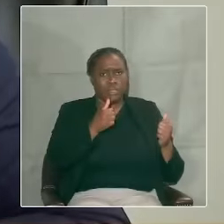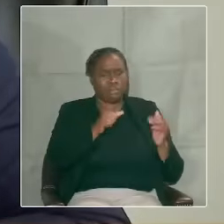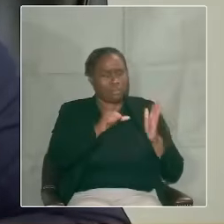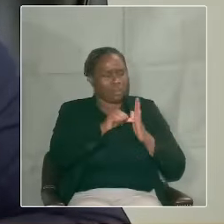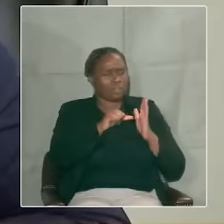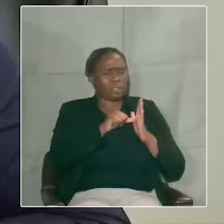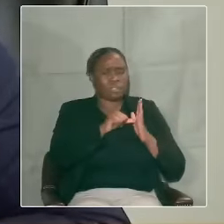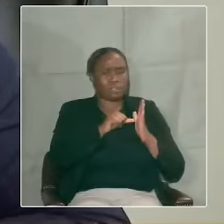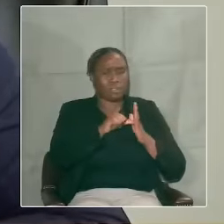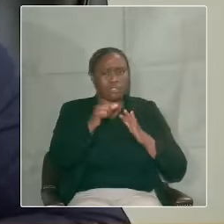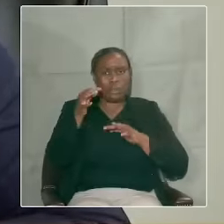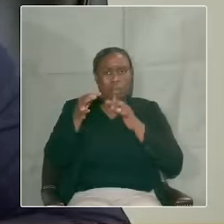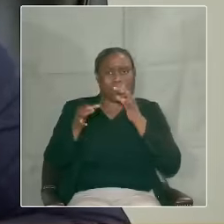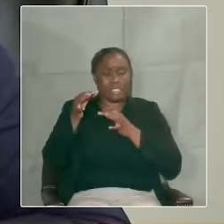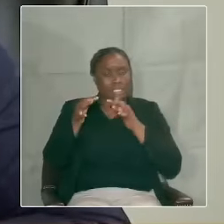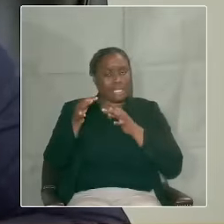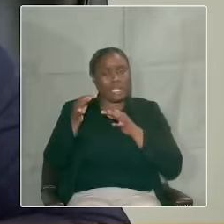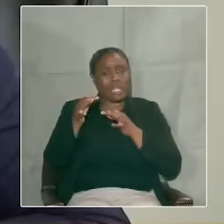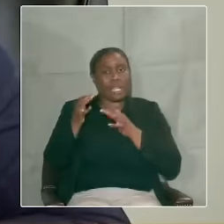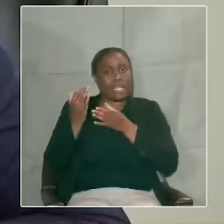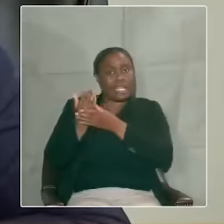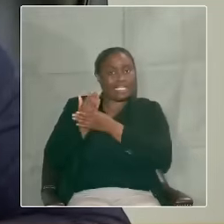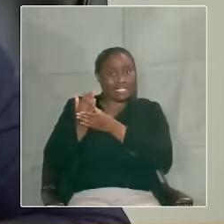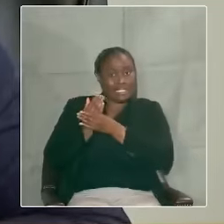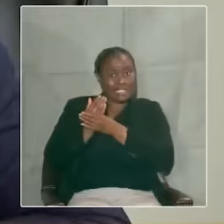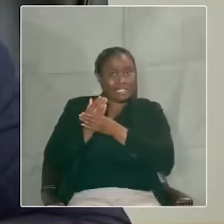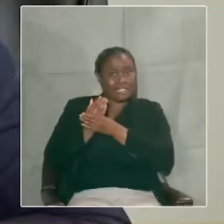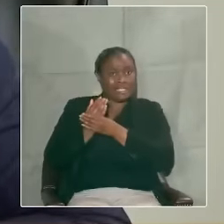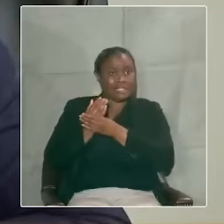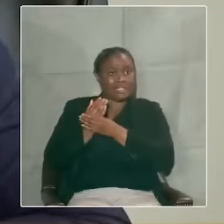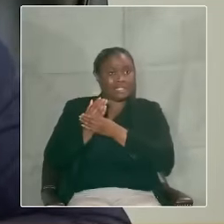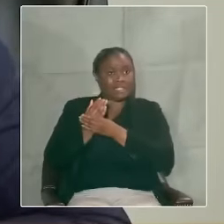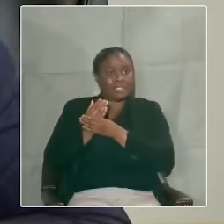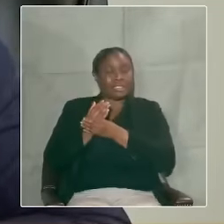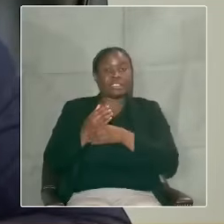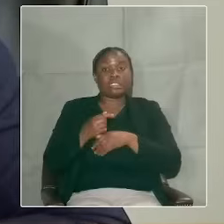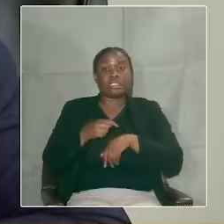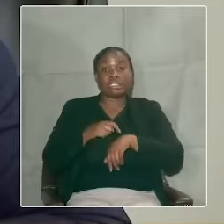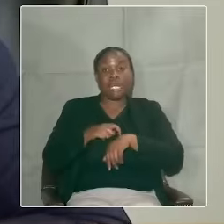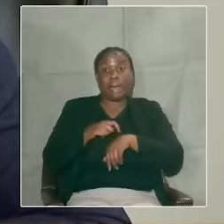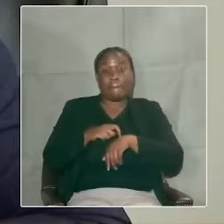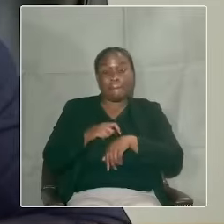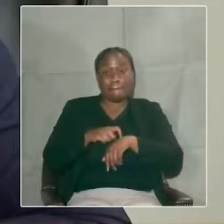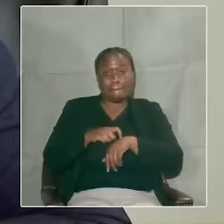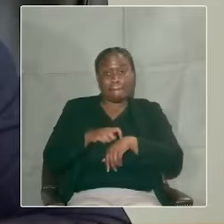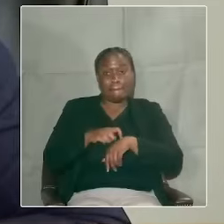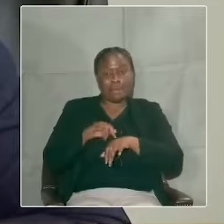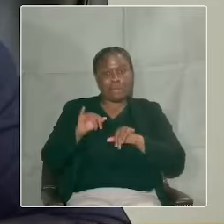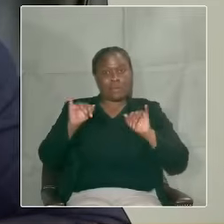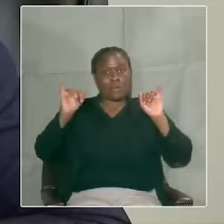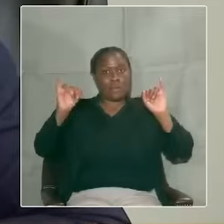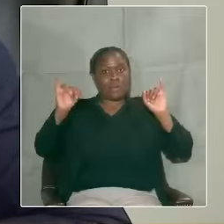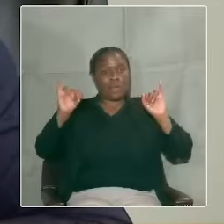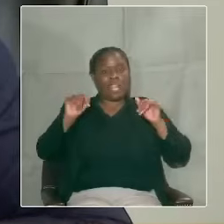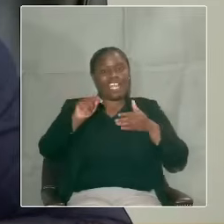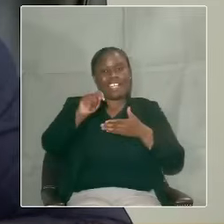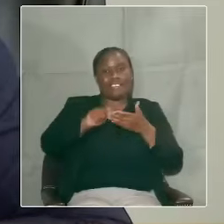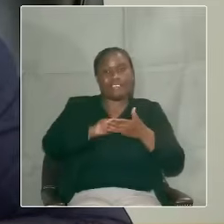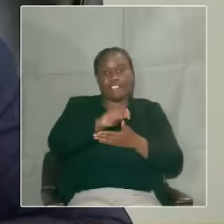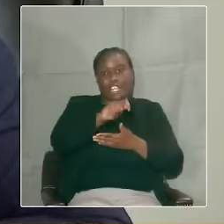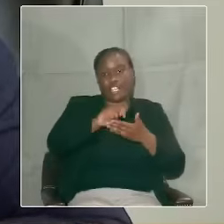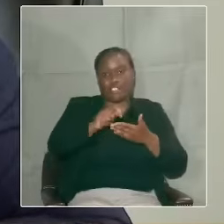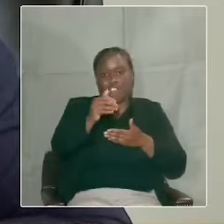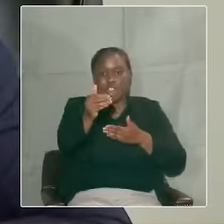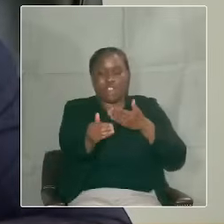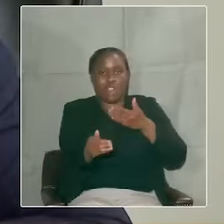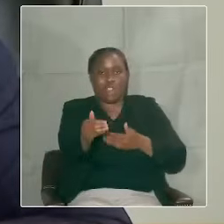in managing political related cases, particularly during periods of heightened tension such as election